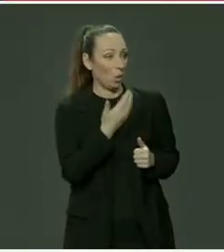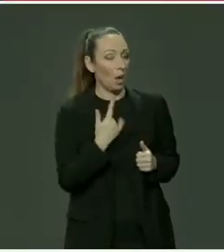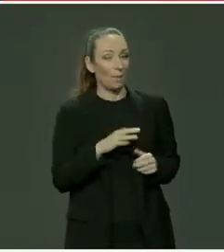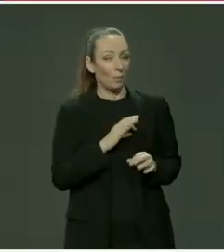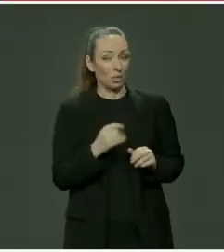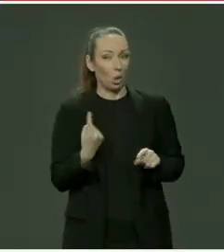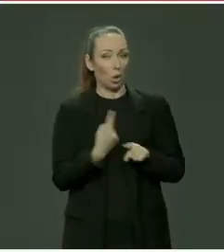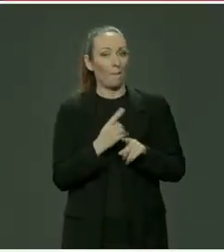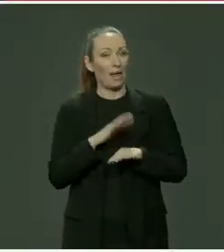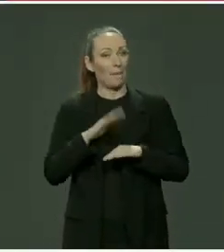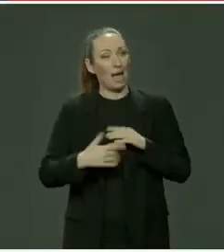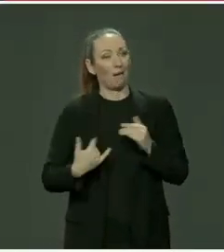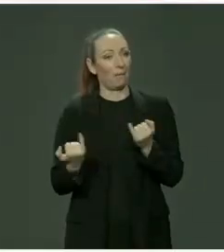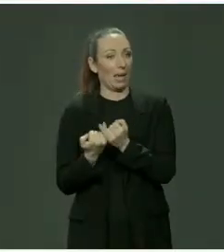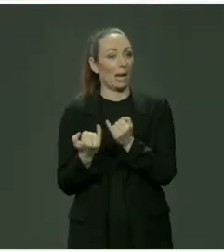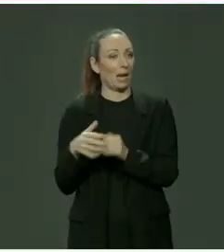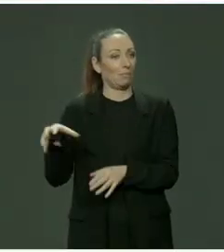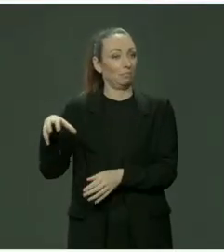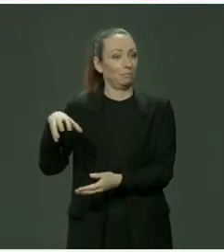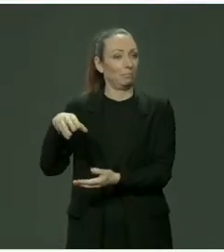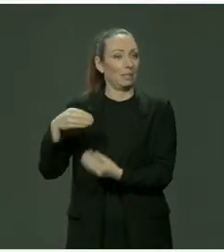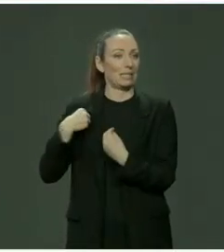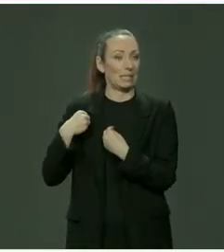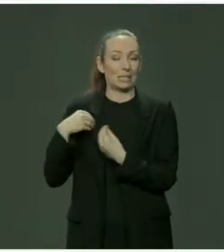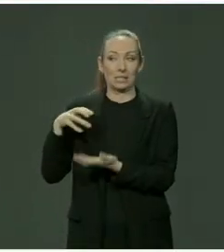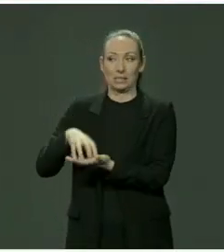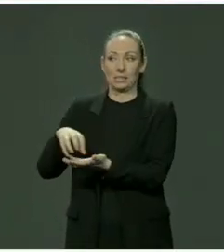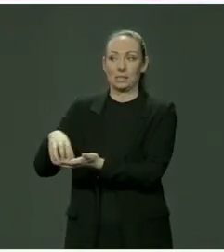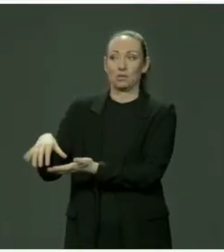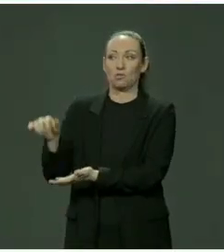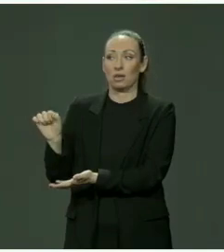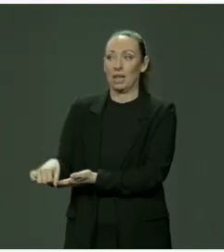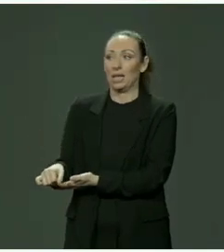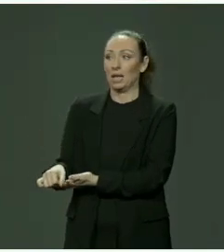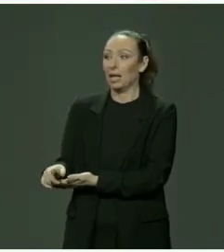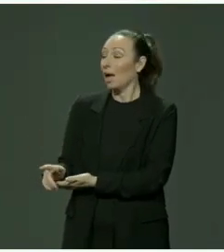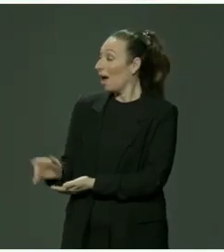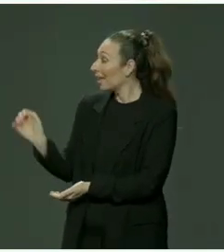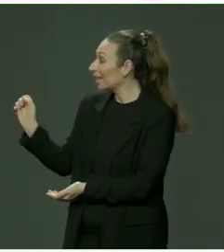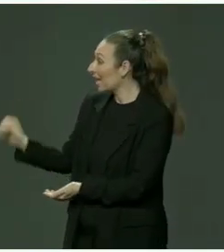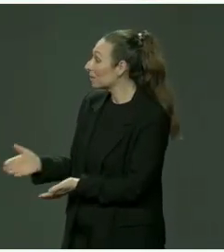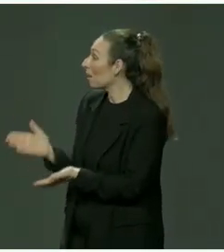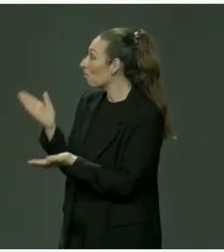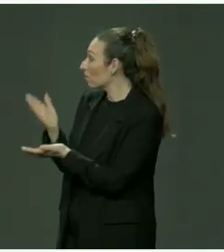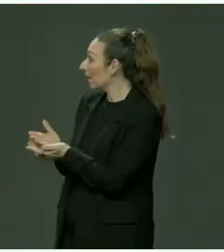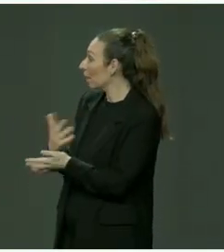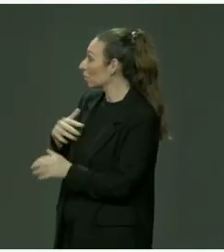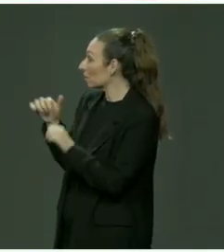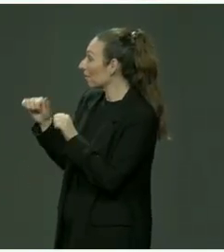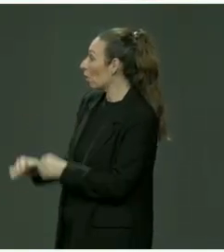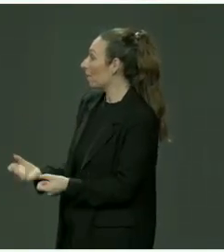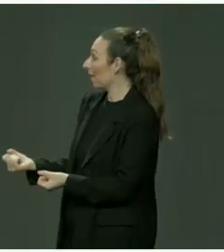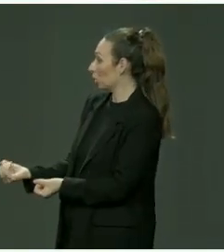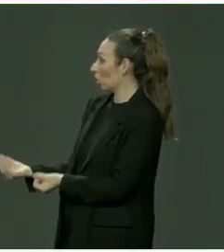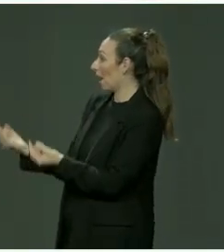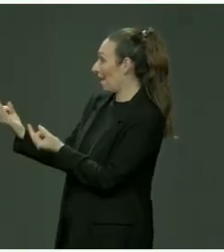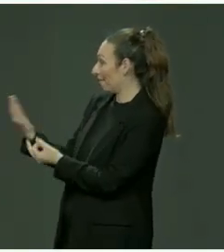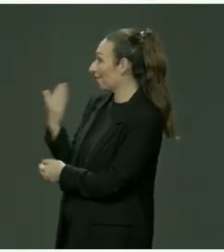competitors. No, it was really just confirming that you haven't got any anomalies there. No, we don't. Yeah, thank you.